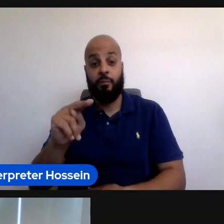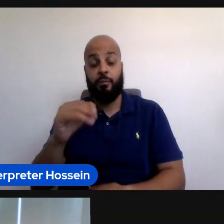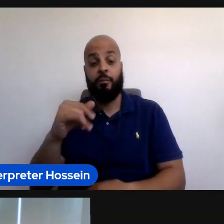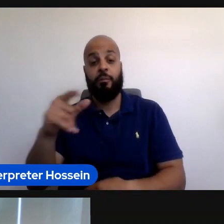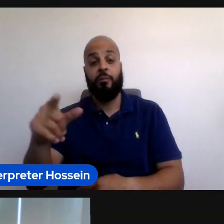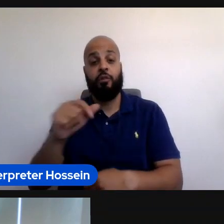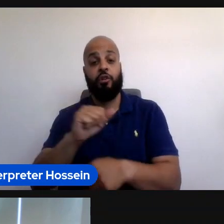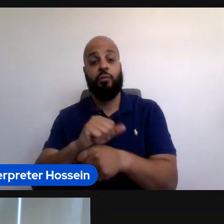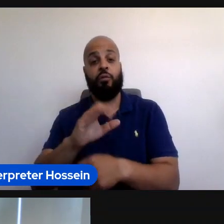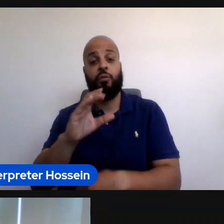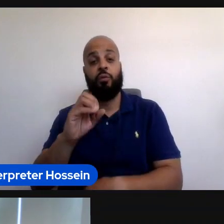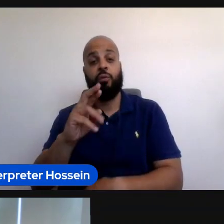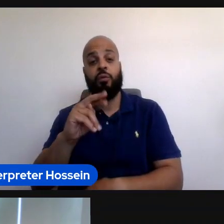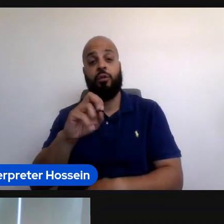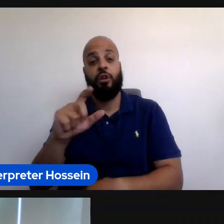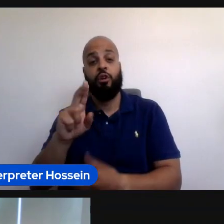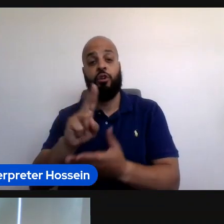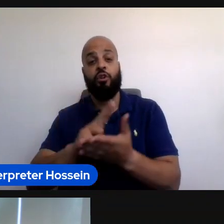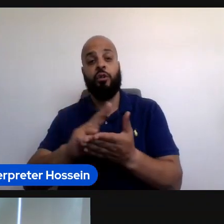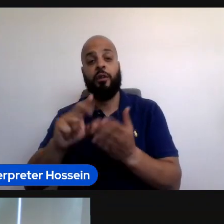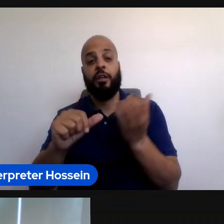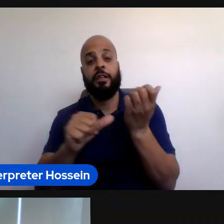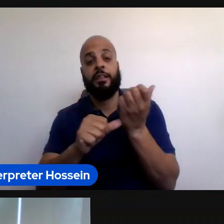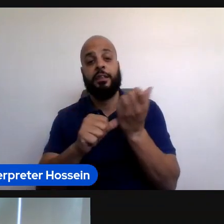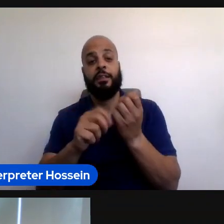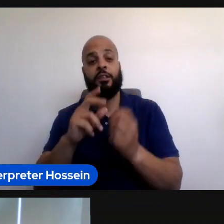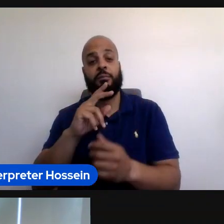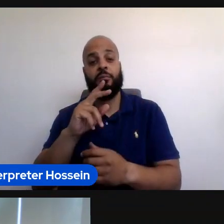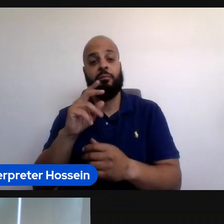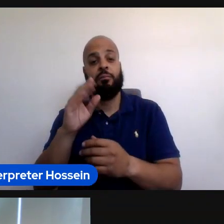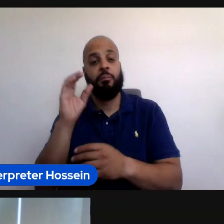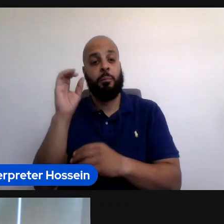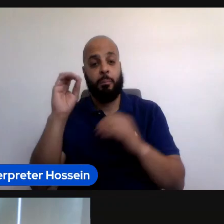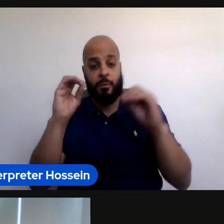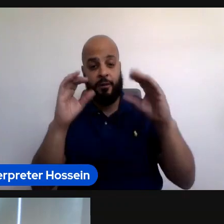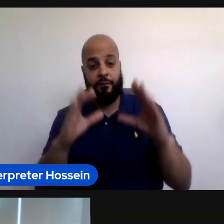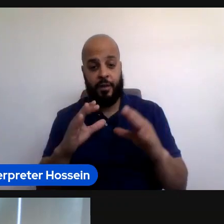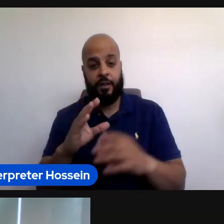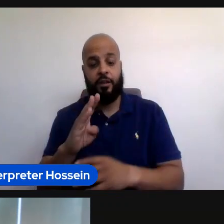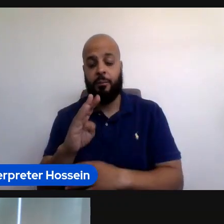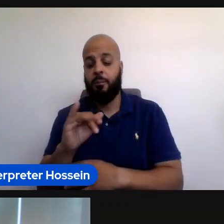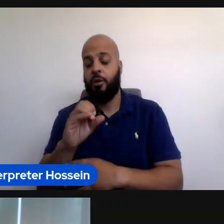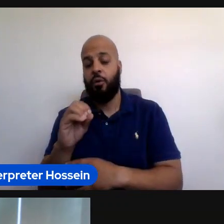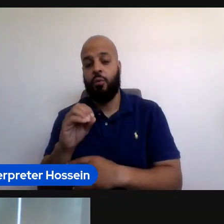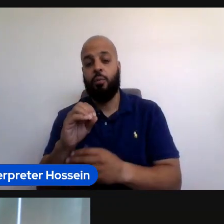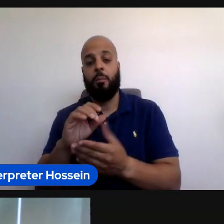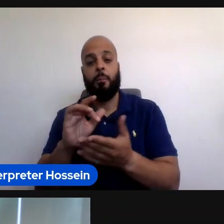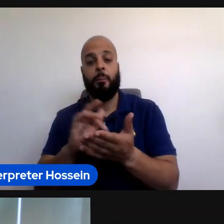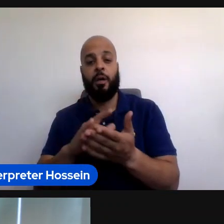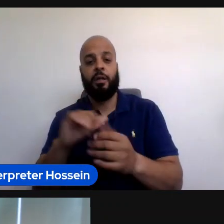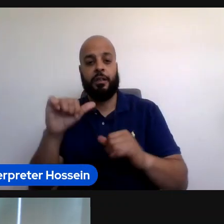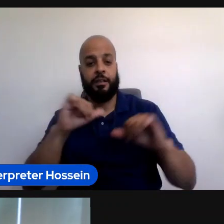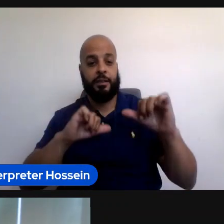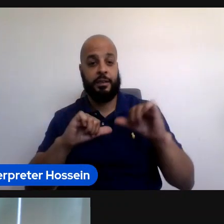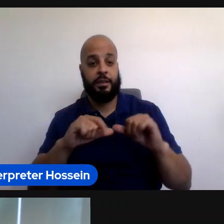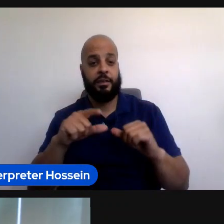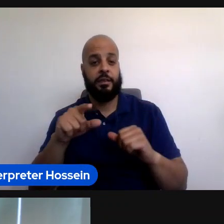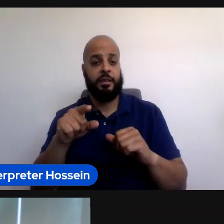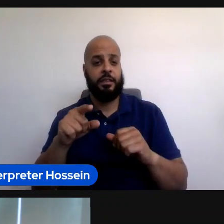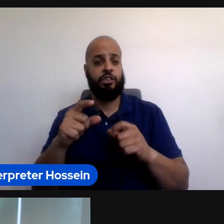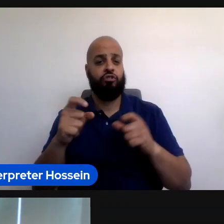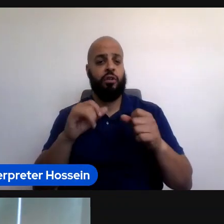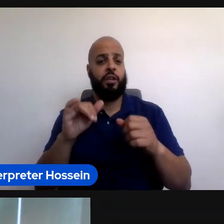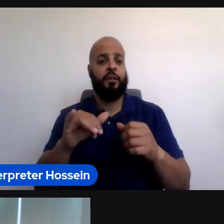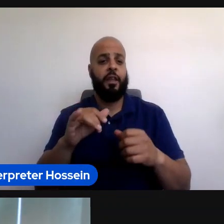as an assistant professor in the Department of Biomedical Sciences. His lab studies how lipid metabolism regulates the immune system's response